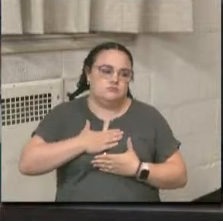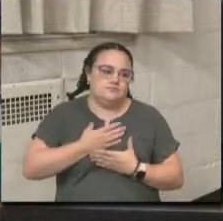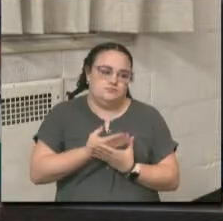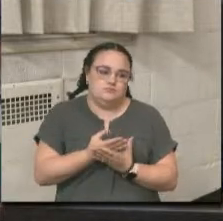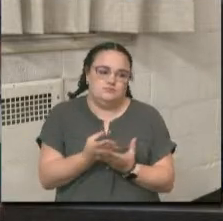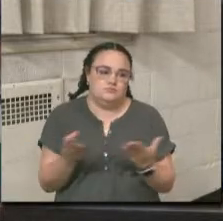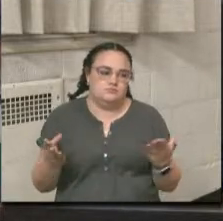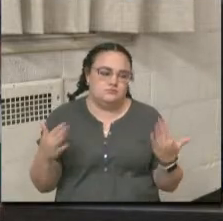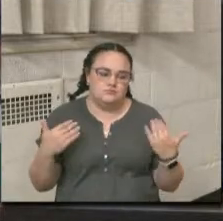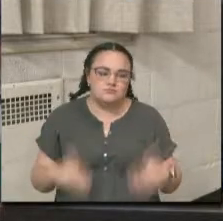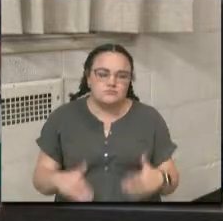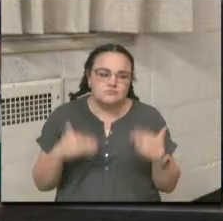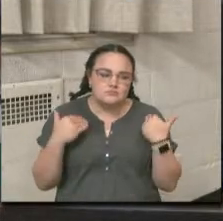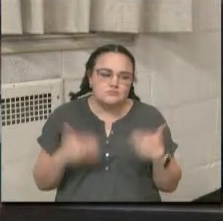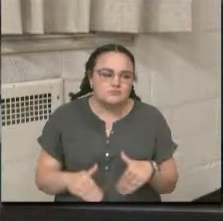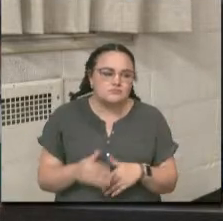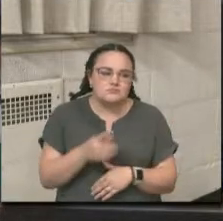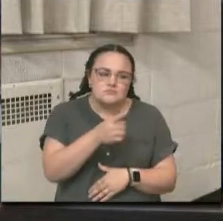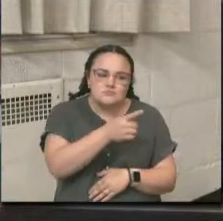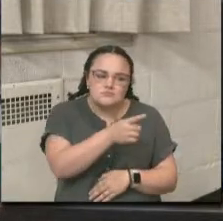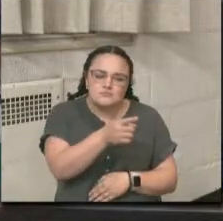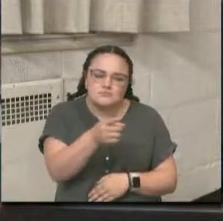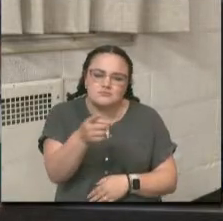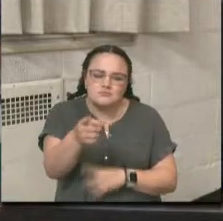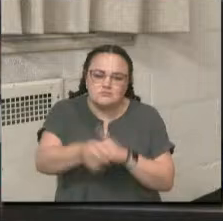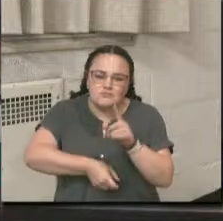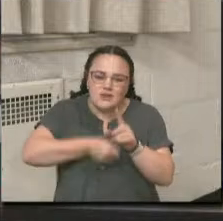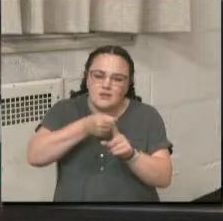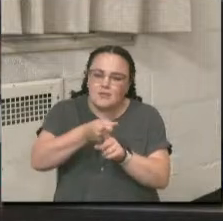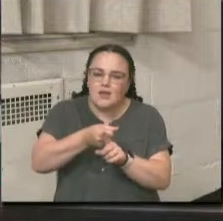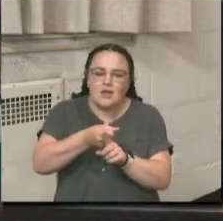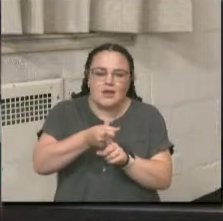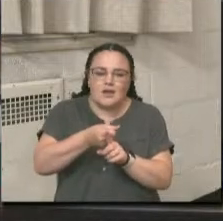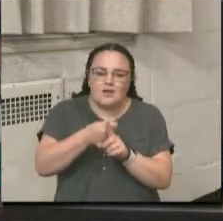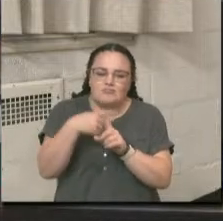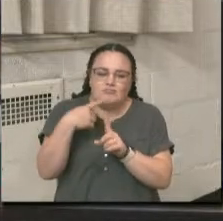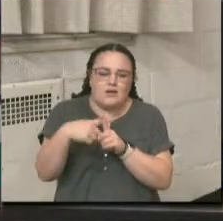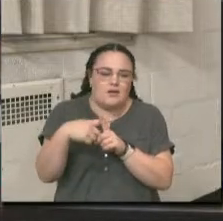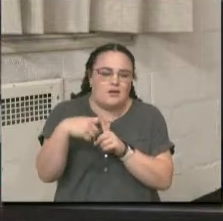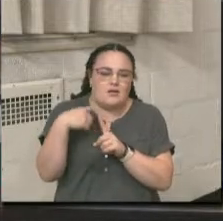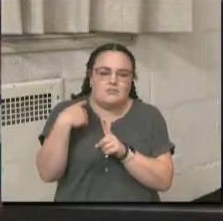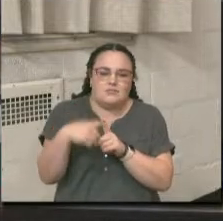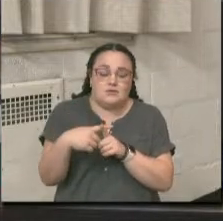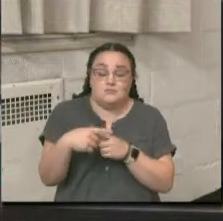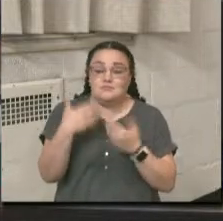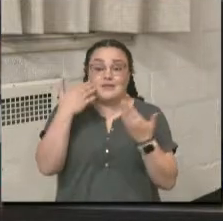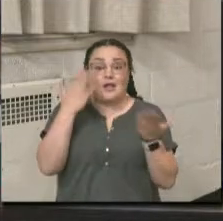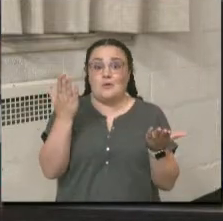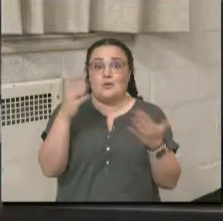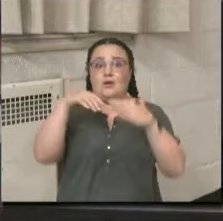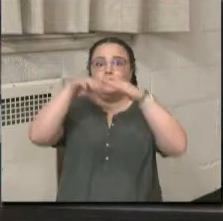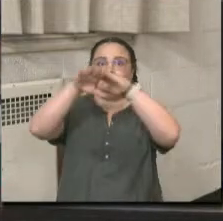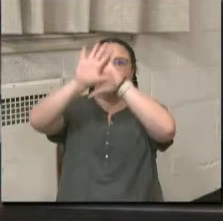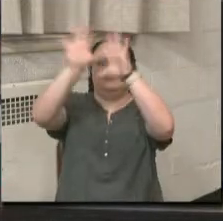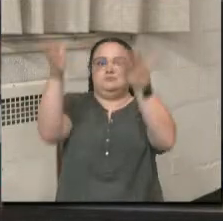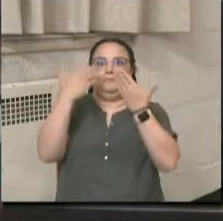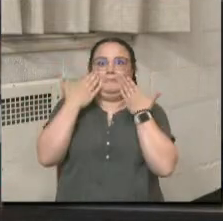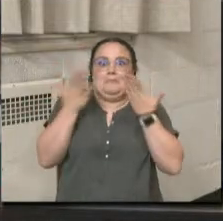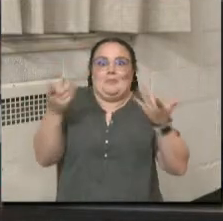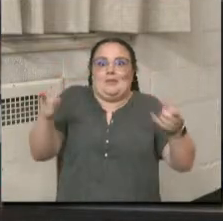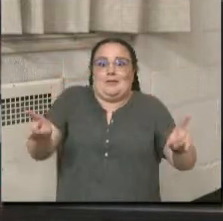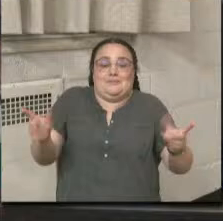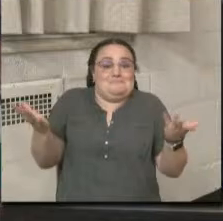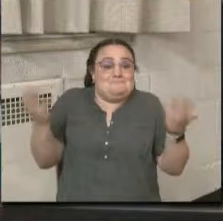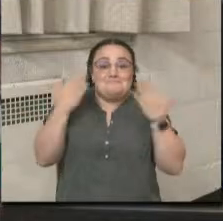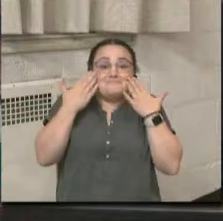of you have been extremely great to me and in my time as SMOB, and who knows what I'll go on to. I don't know yet. I know I'm